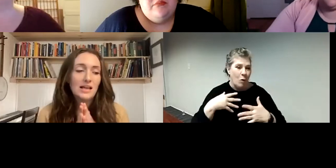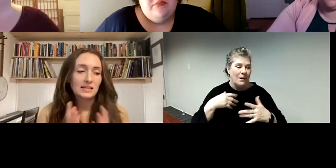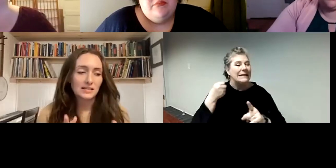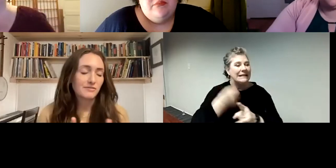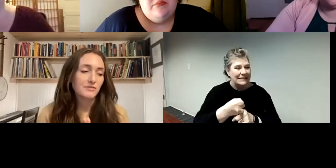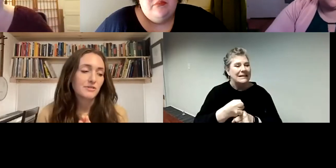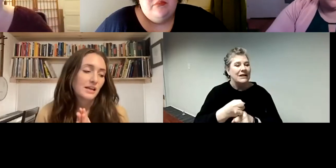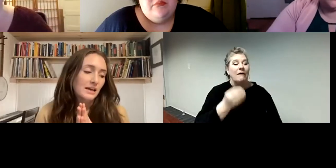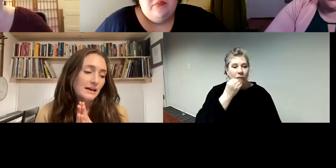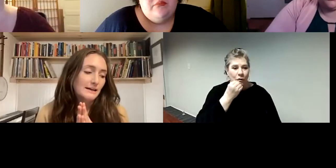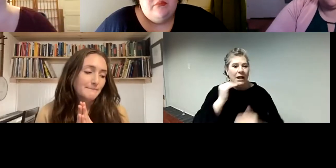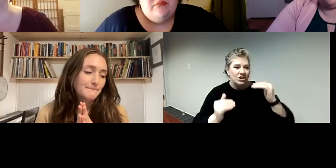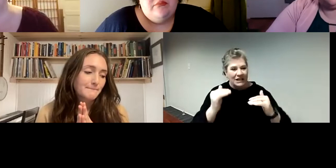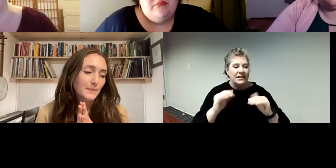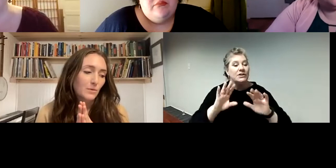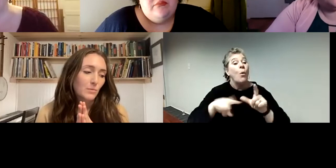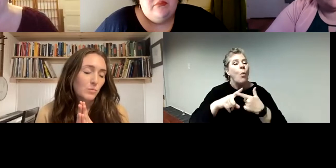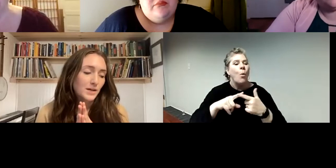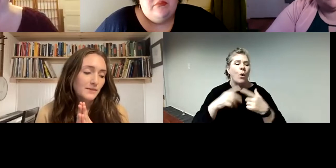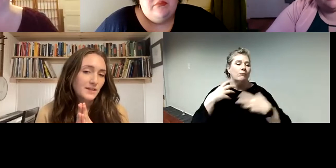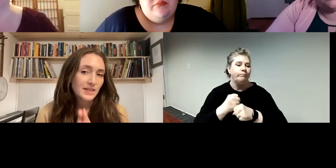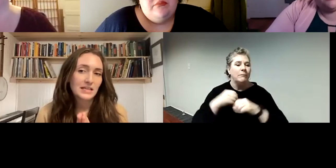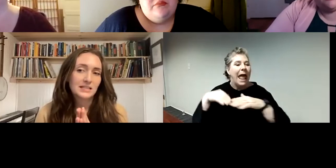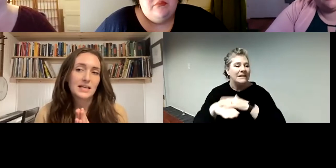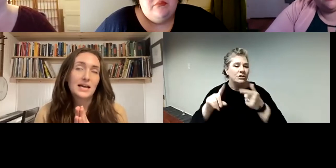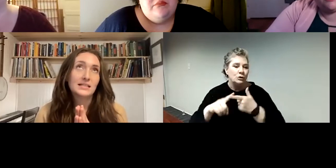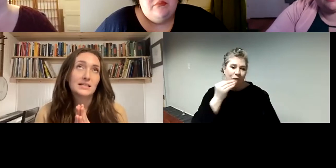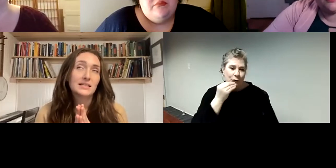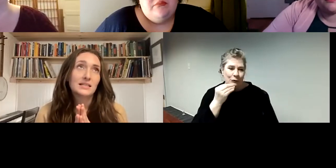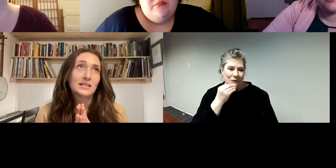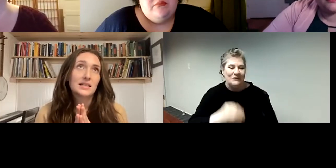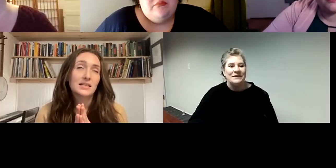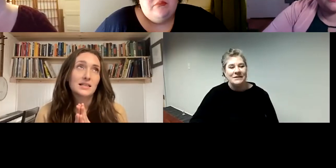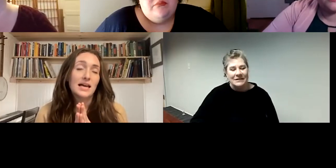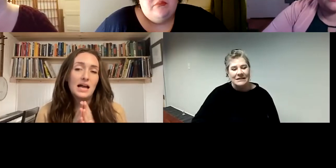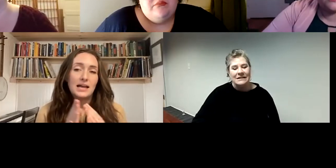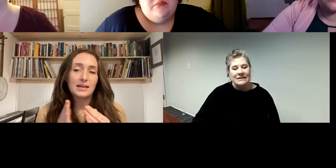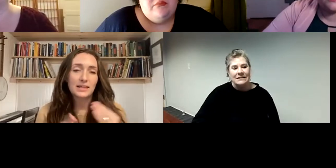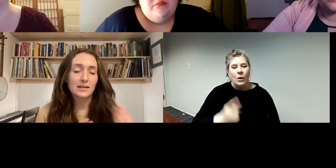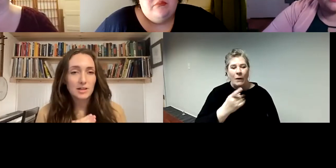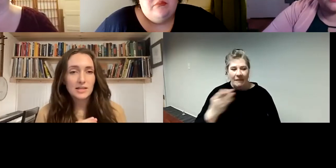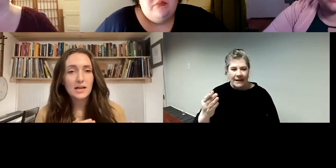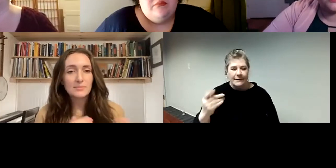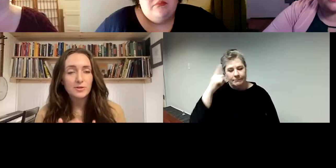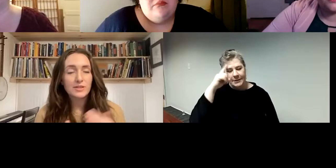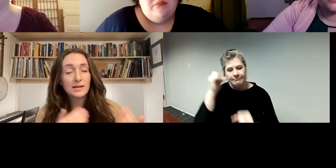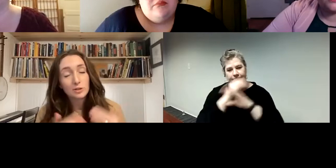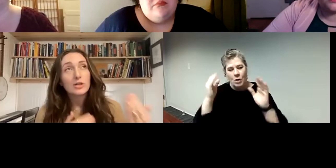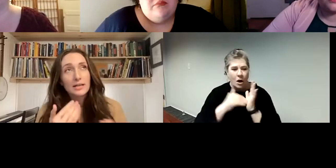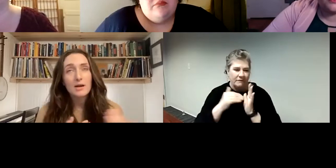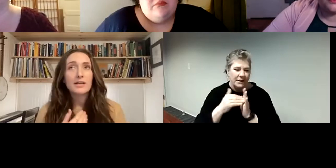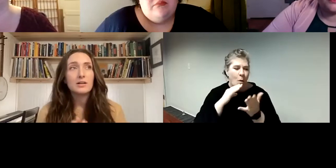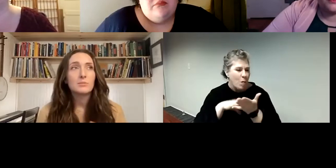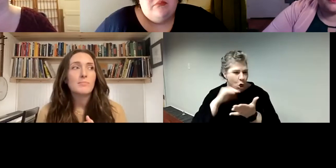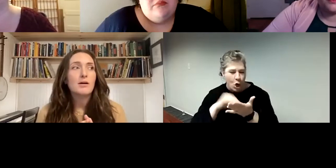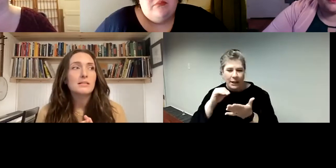justice, access to food. One of the things that I think about a lot of times, or that I'm learning